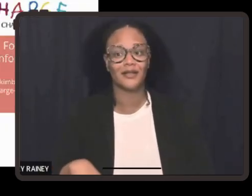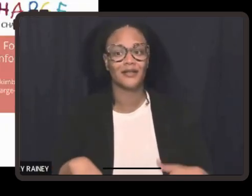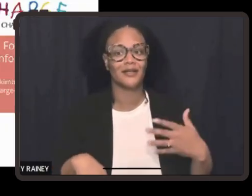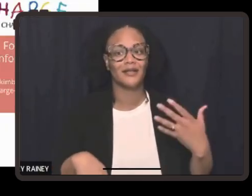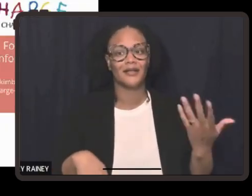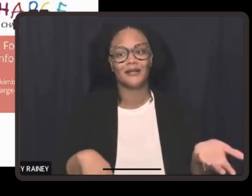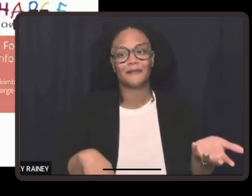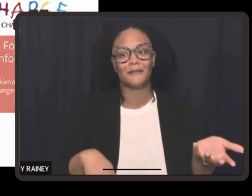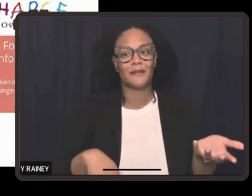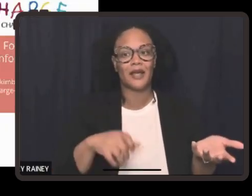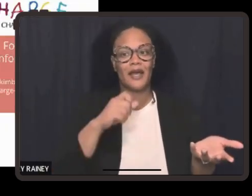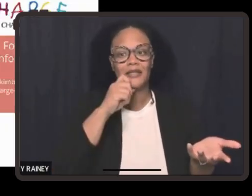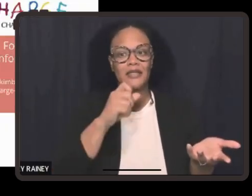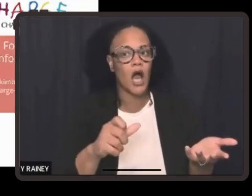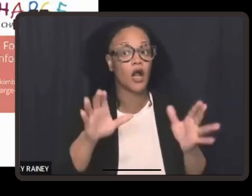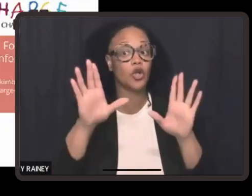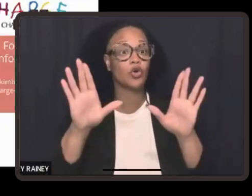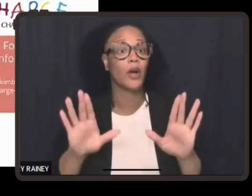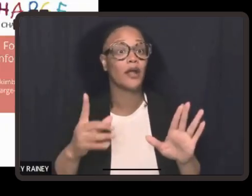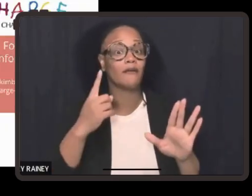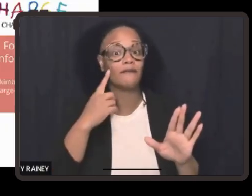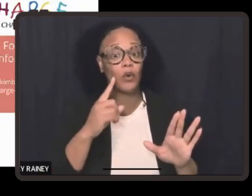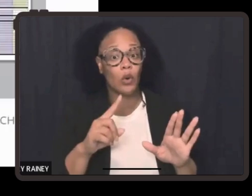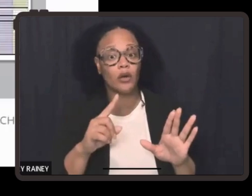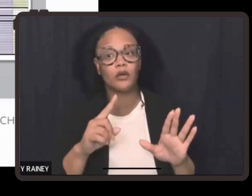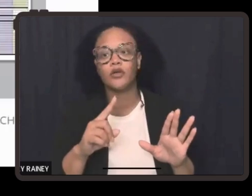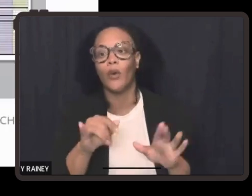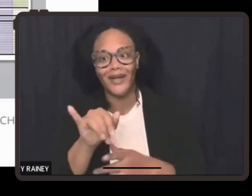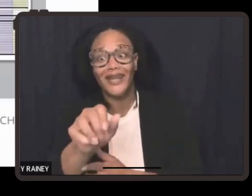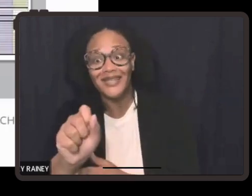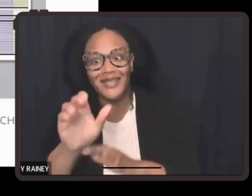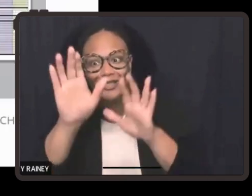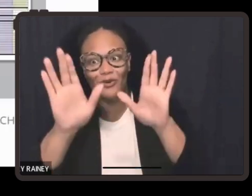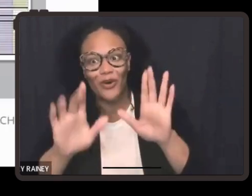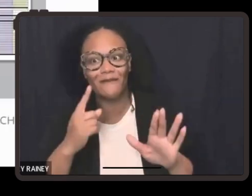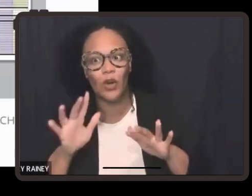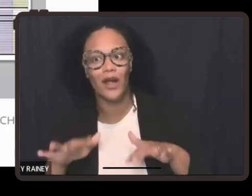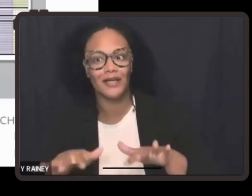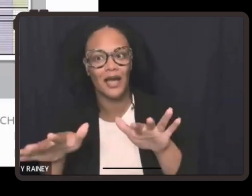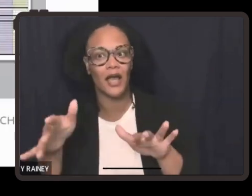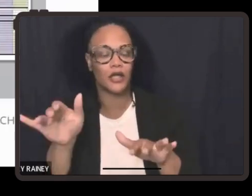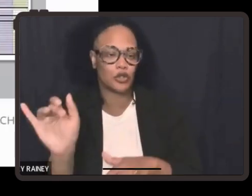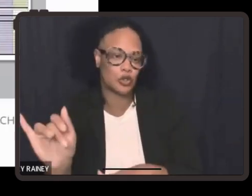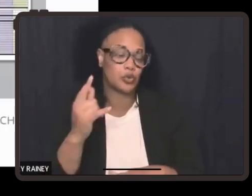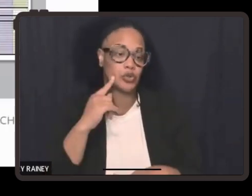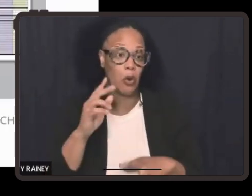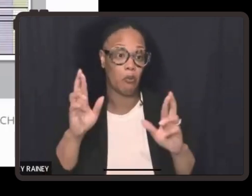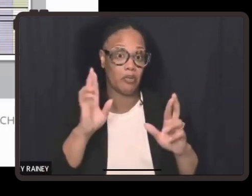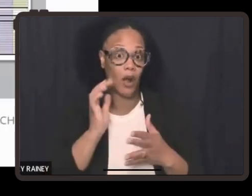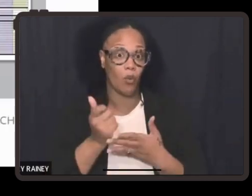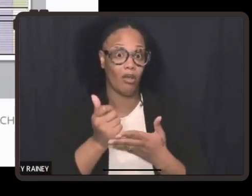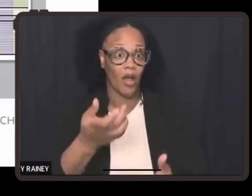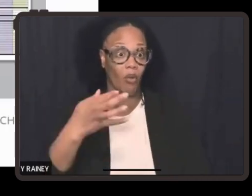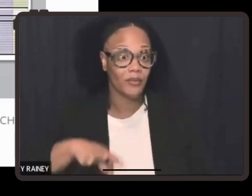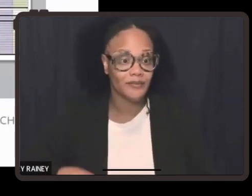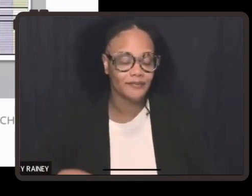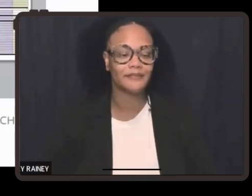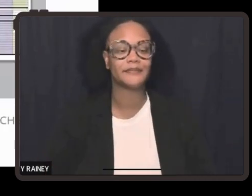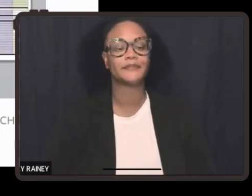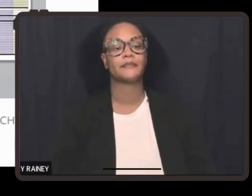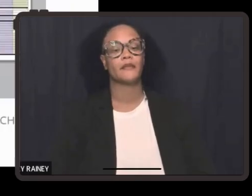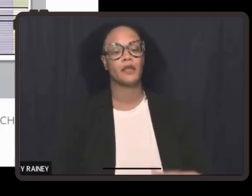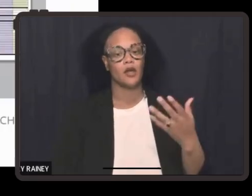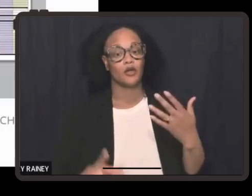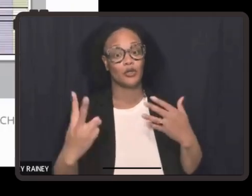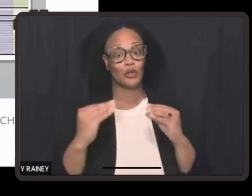for anxiety. Okay, I think we've got 2 more slides, quick 2 more slides. So I've got a website. I just put down the boxes,